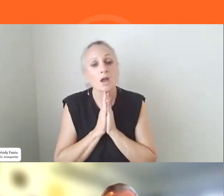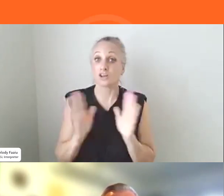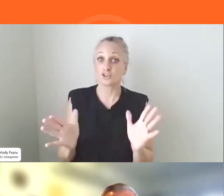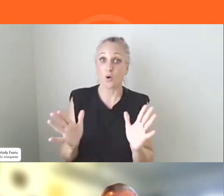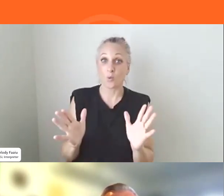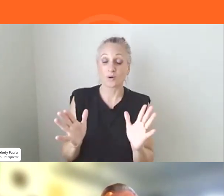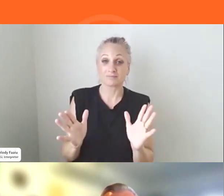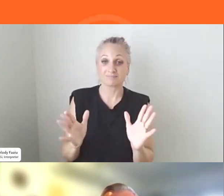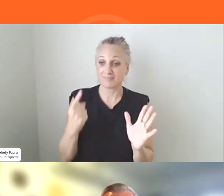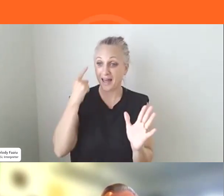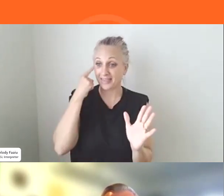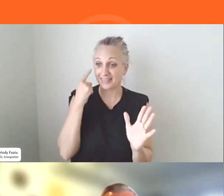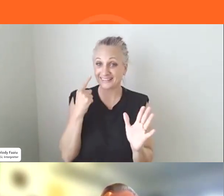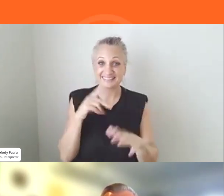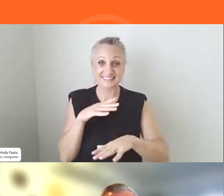think we will